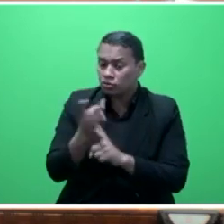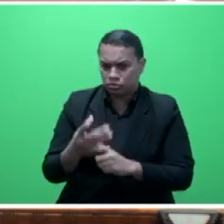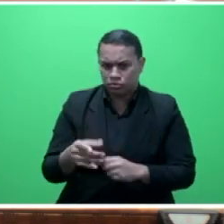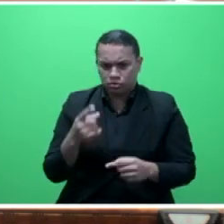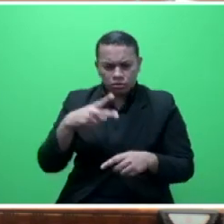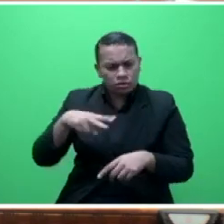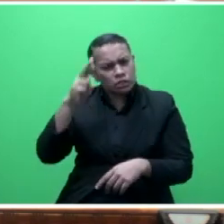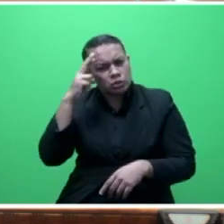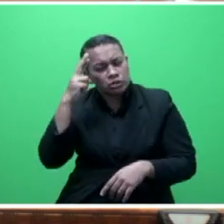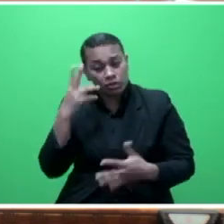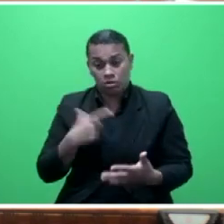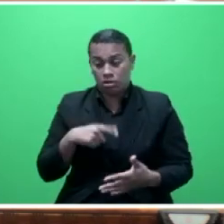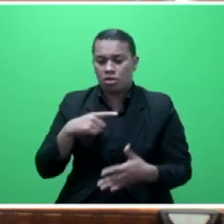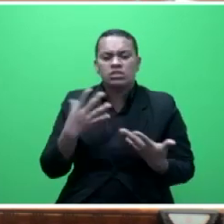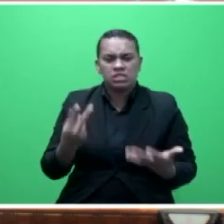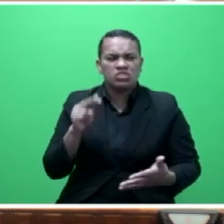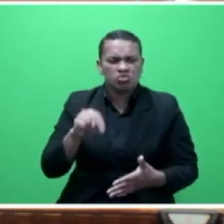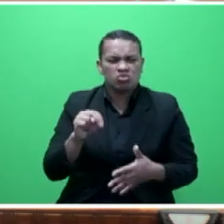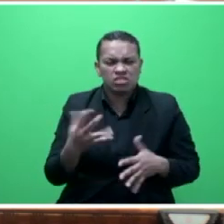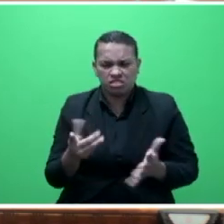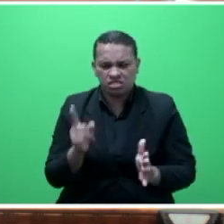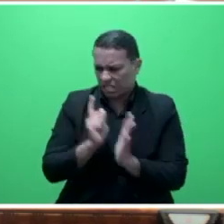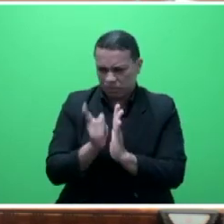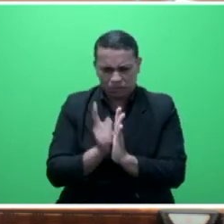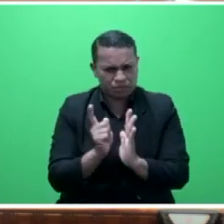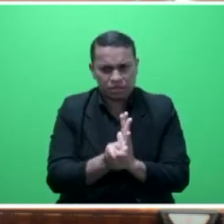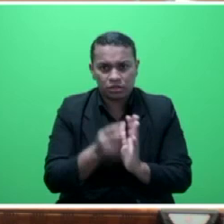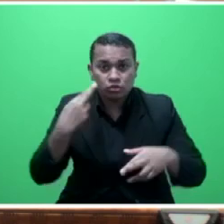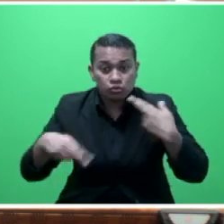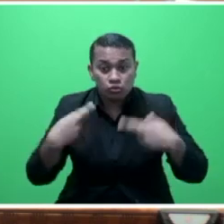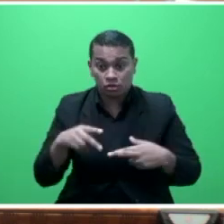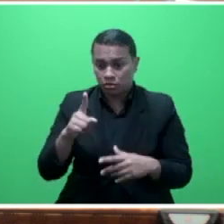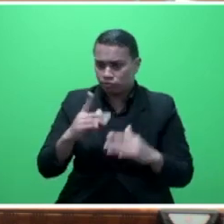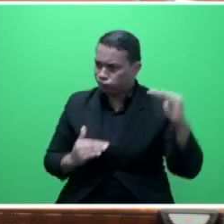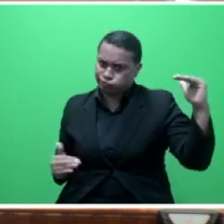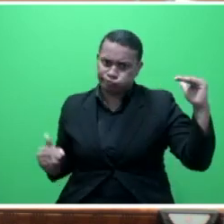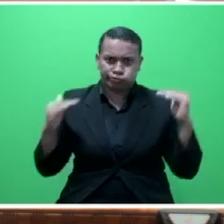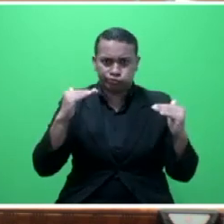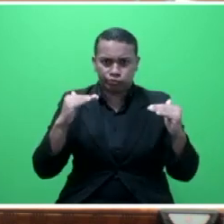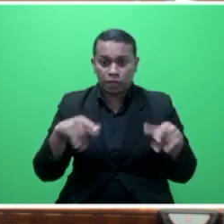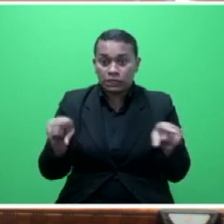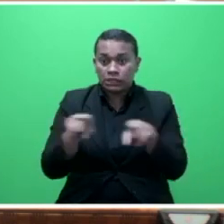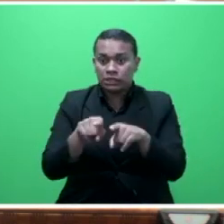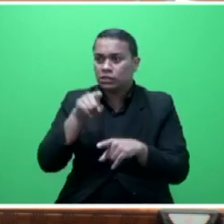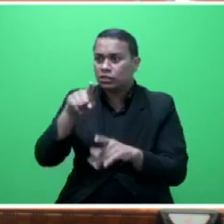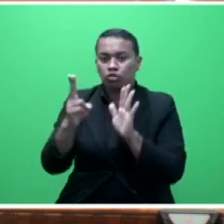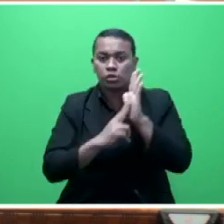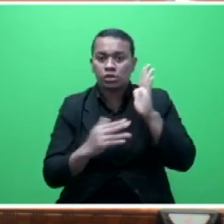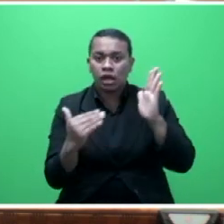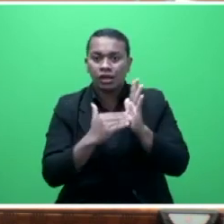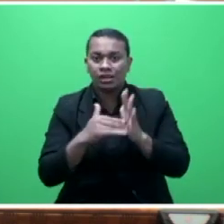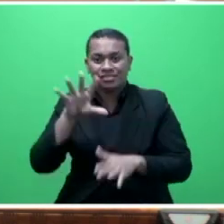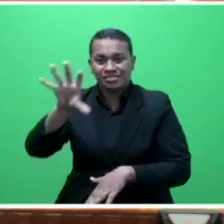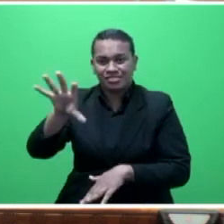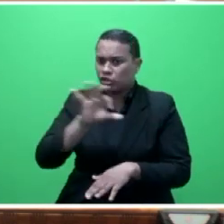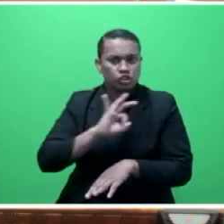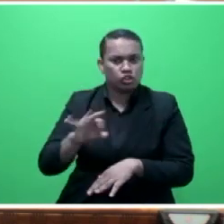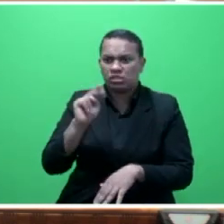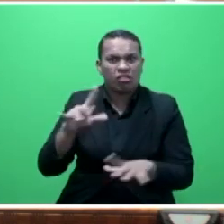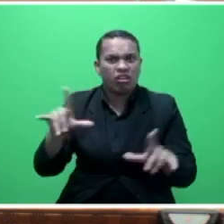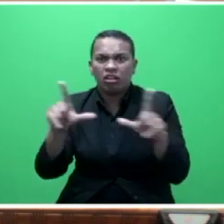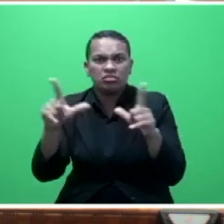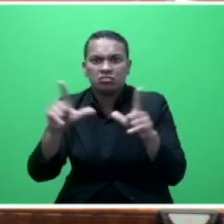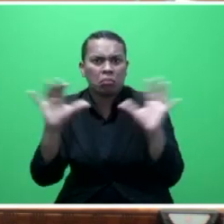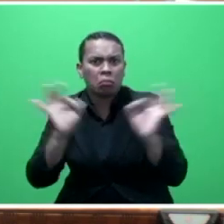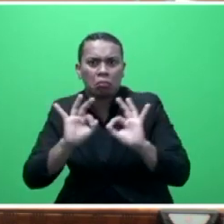efficient approach puts us in a league with highly developed economies, like New Zealand, that don't require business licenses, but instead